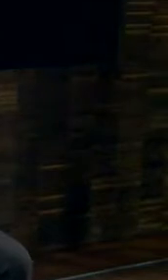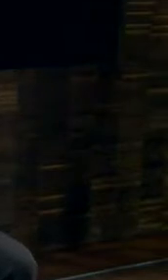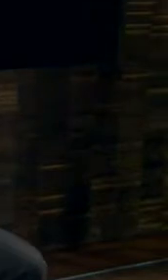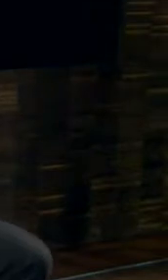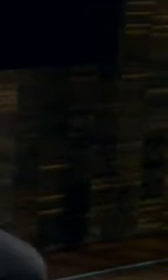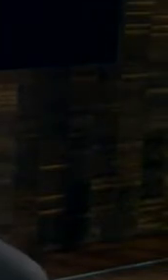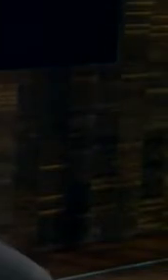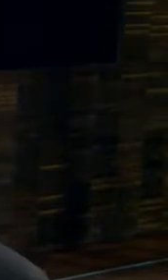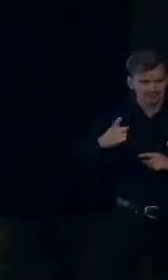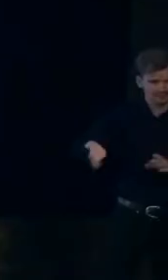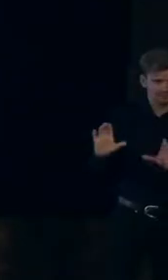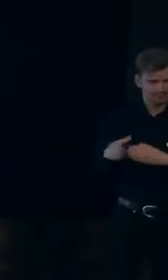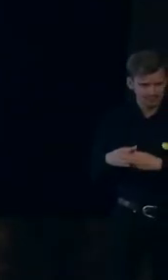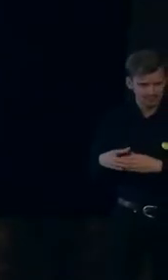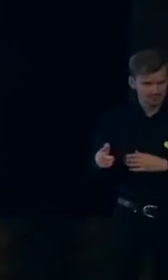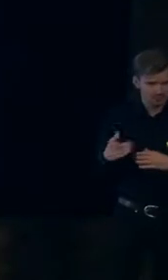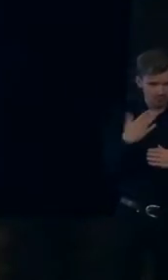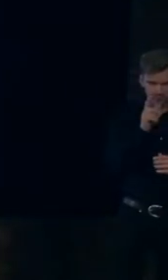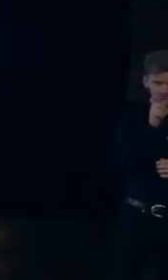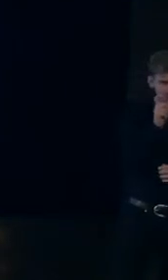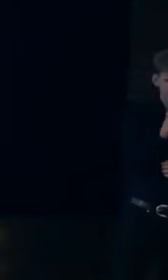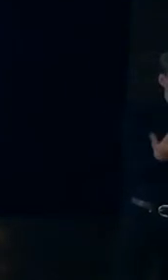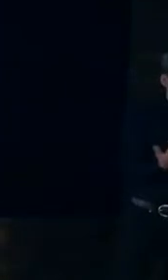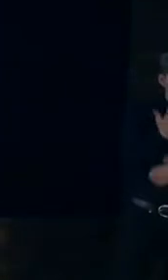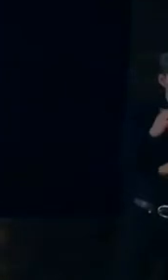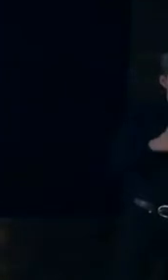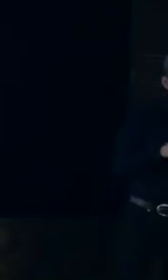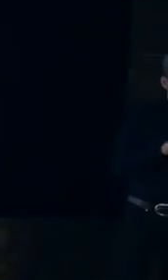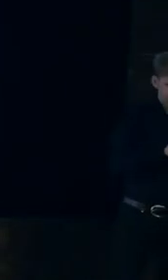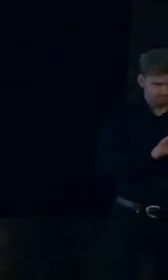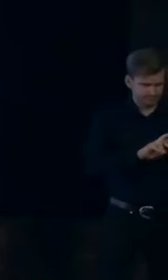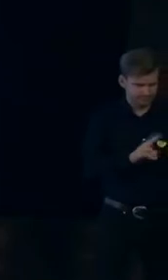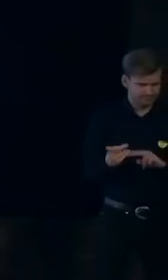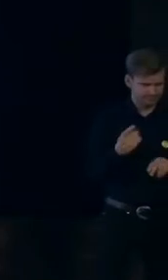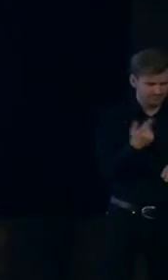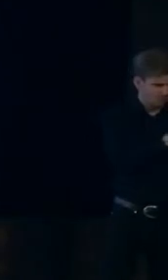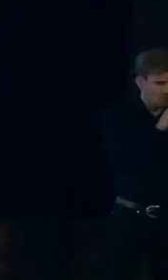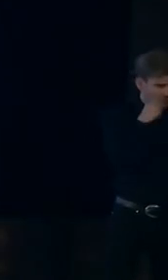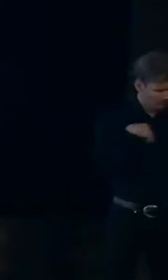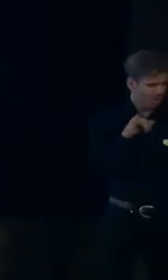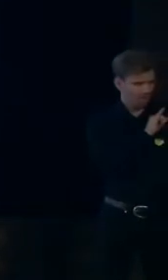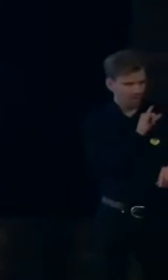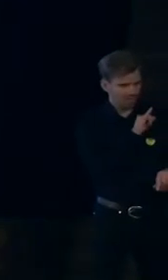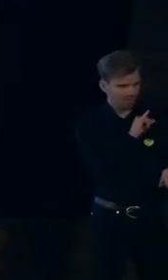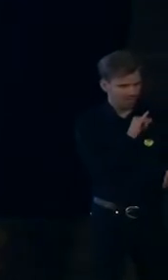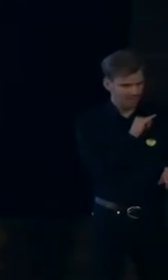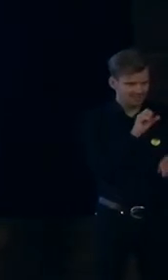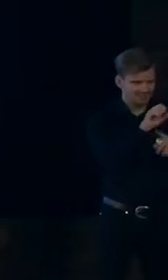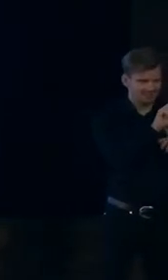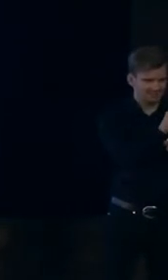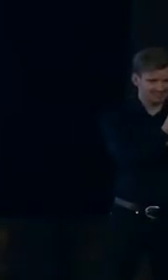with the translator, he told us that like in Russian, self-advocate doesn't necessarily have the same meaning in English. So when we